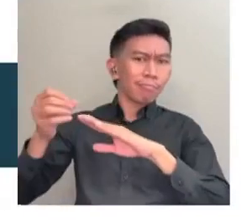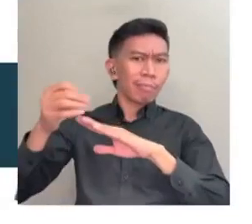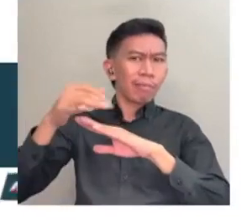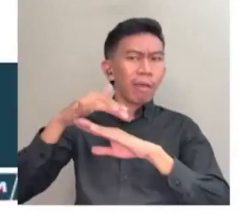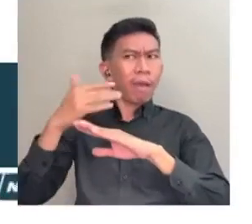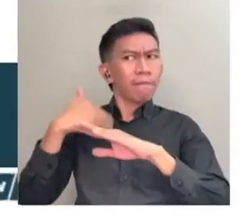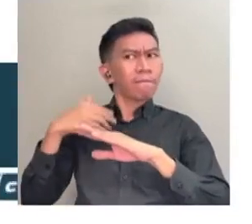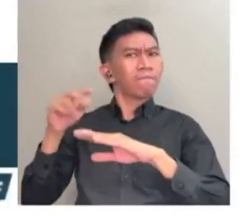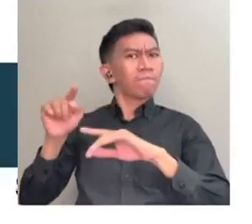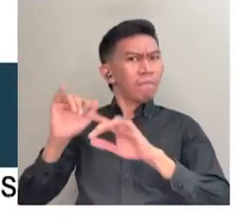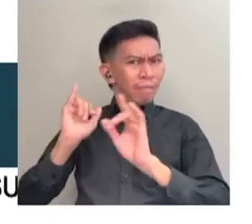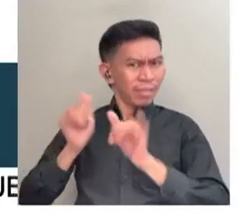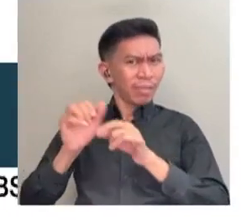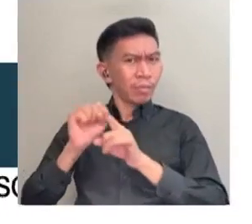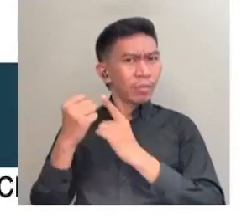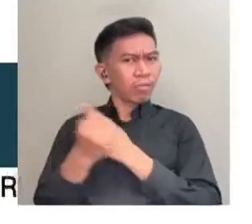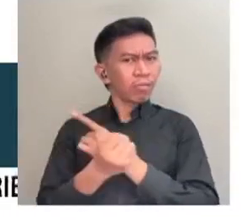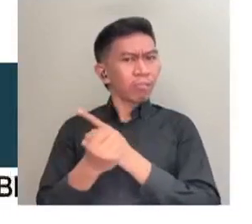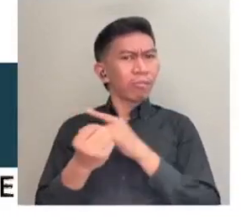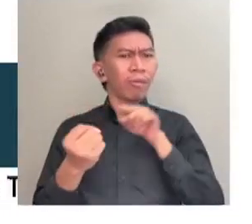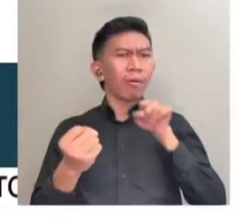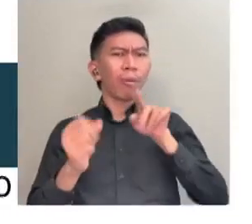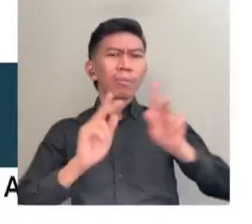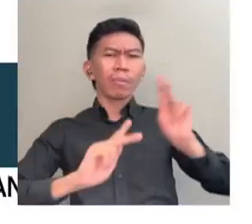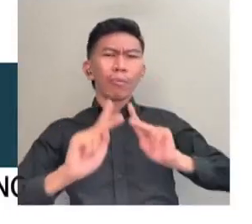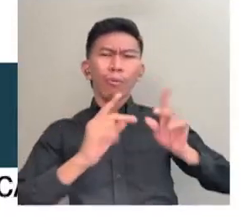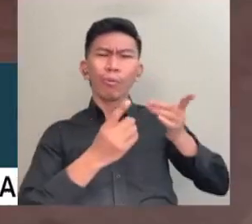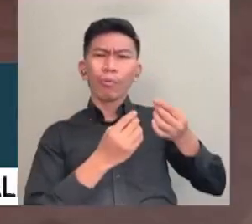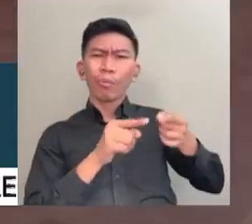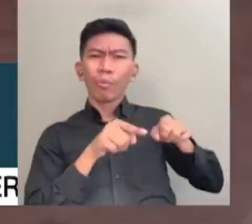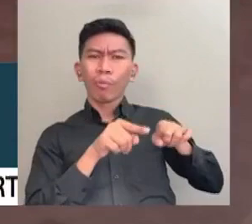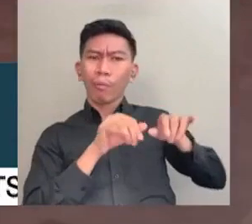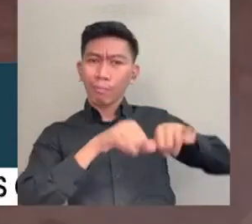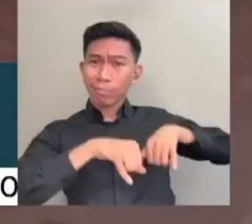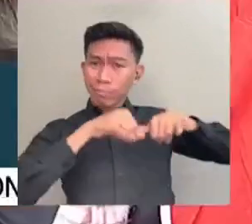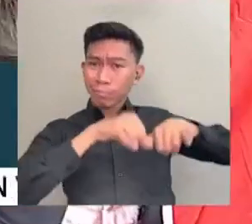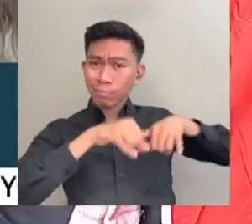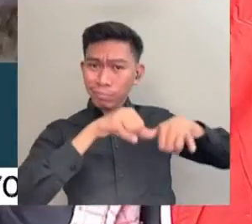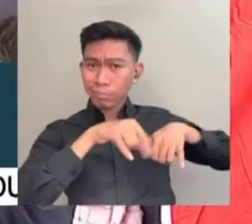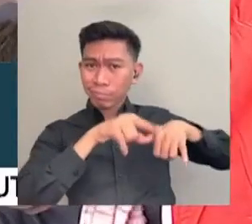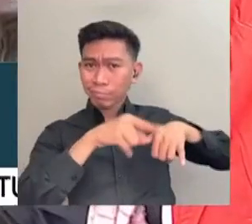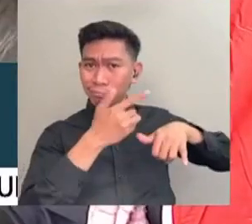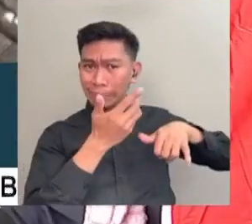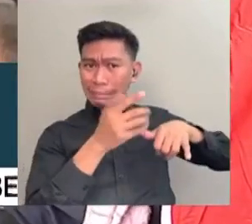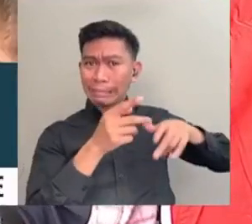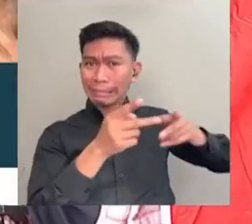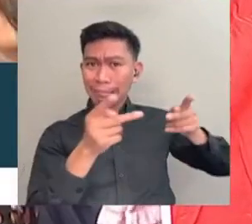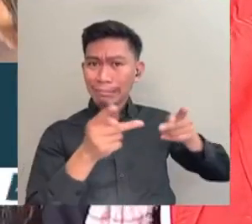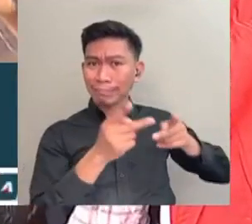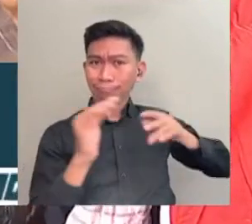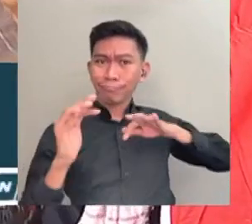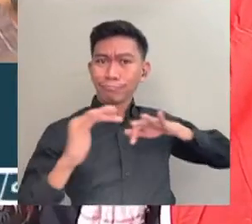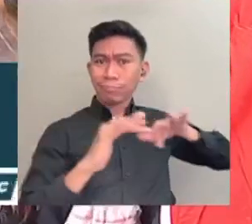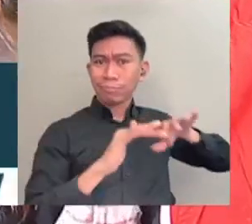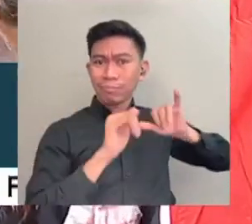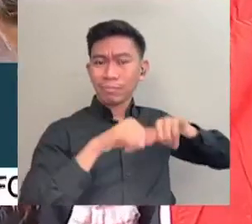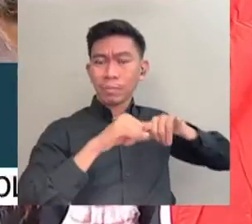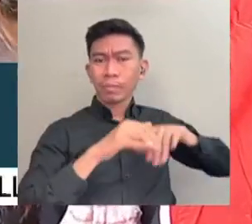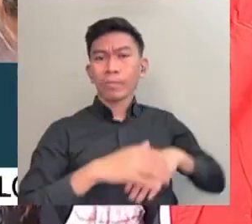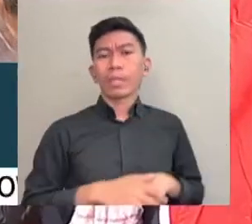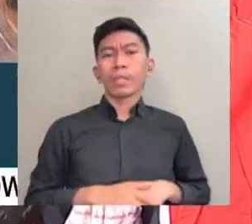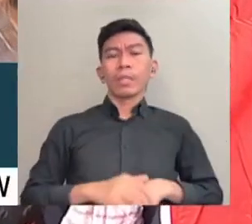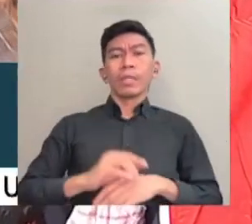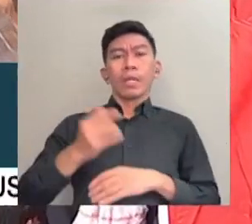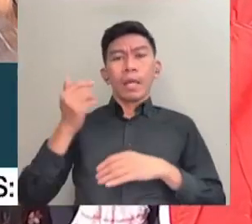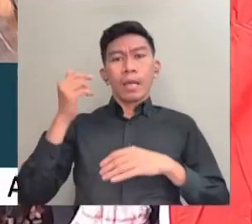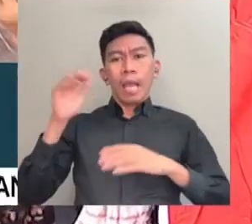at the evacuation centers? Actually, sadly, the provincial government of Albay said that their funds will, like they